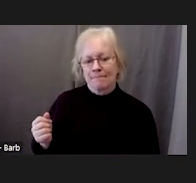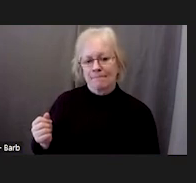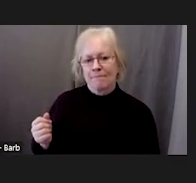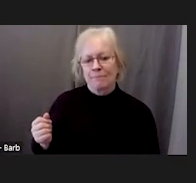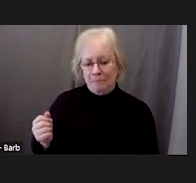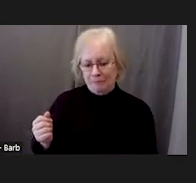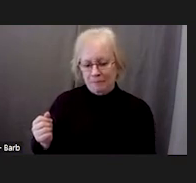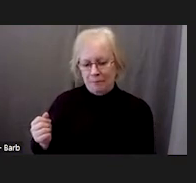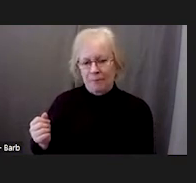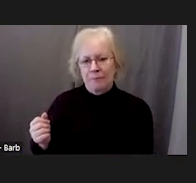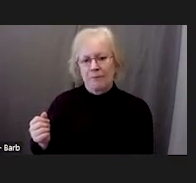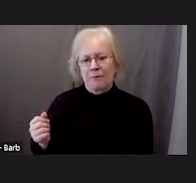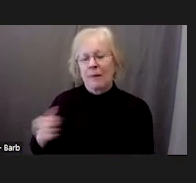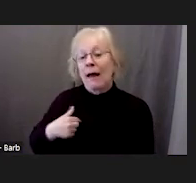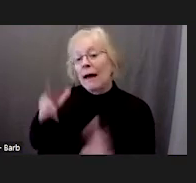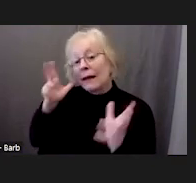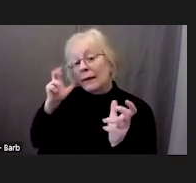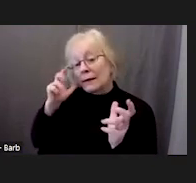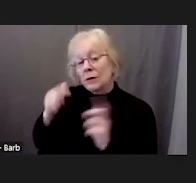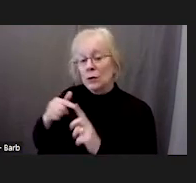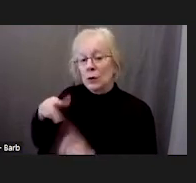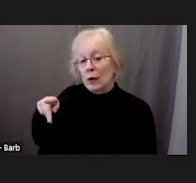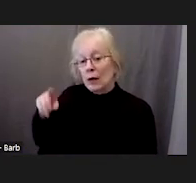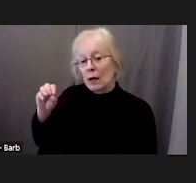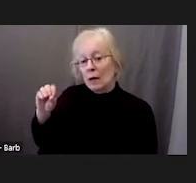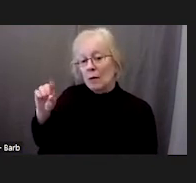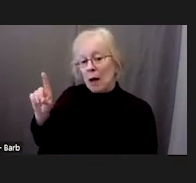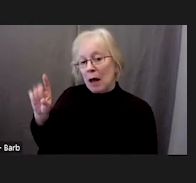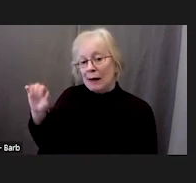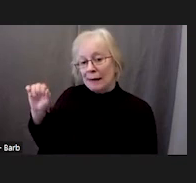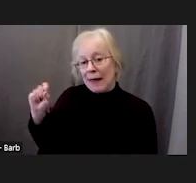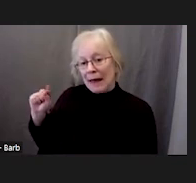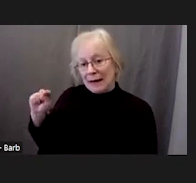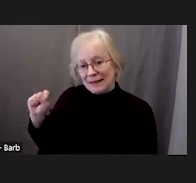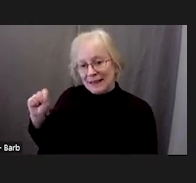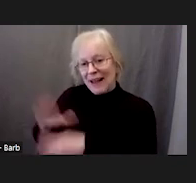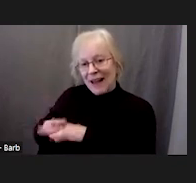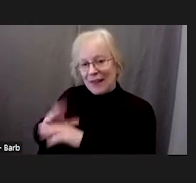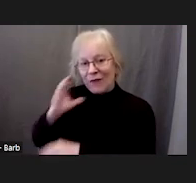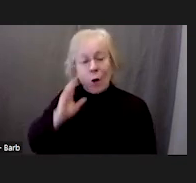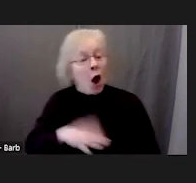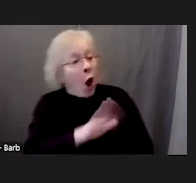Listen to podcast on my phone. And